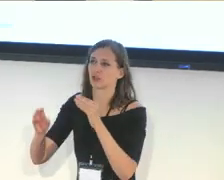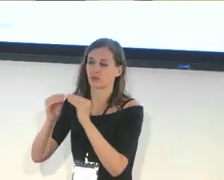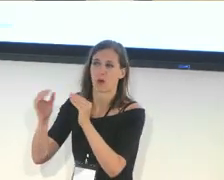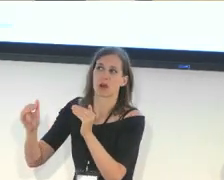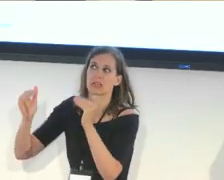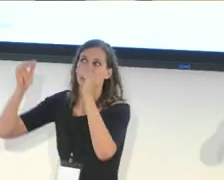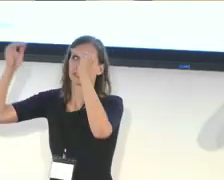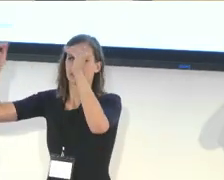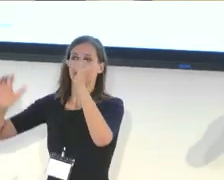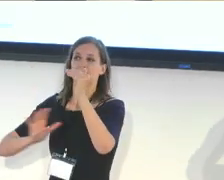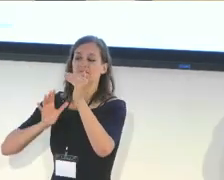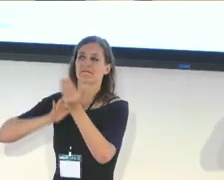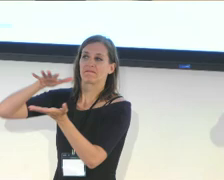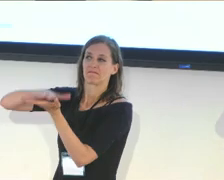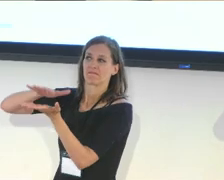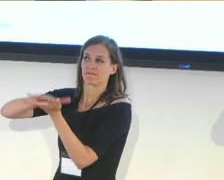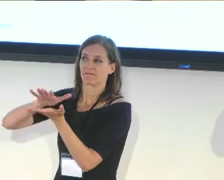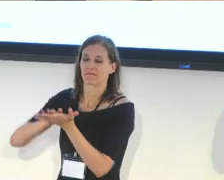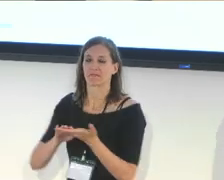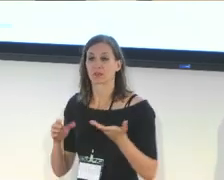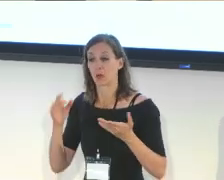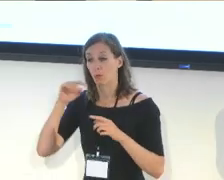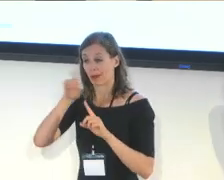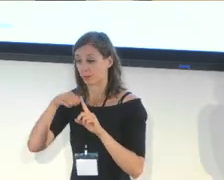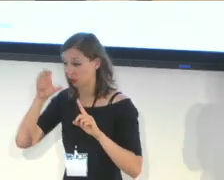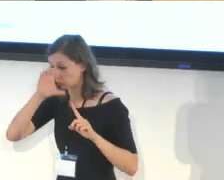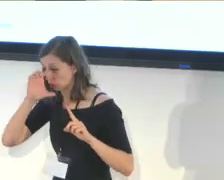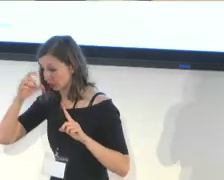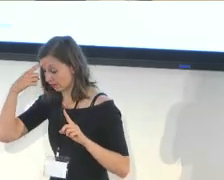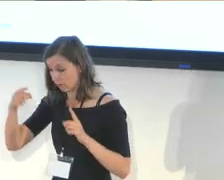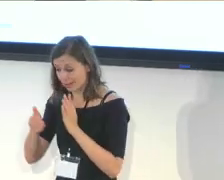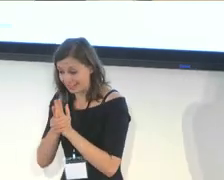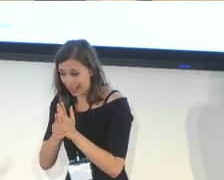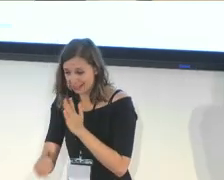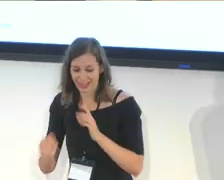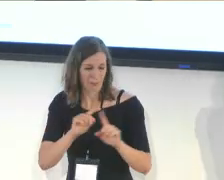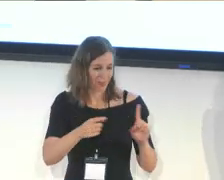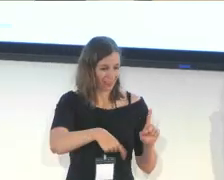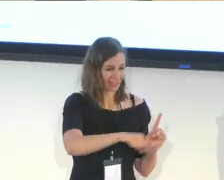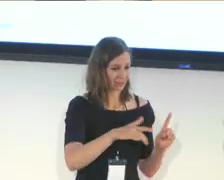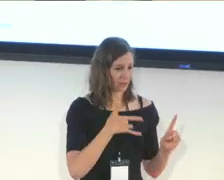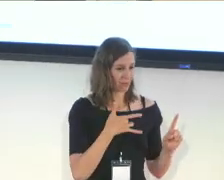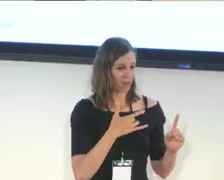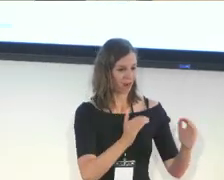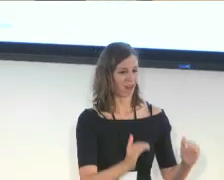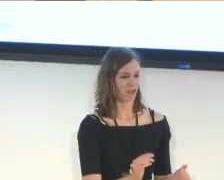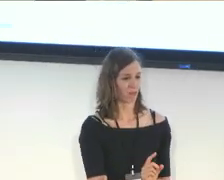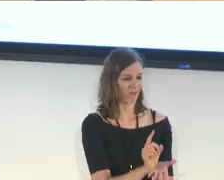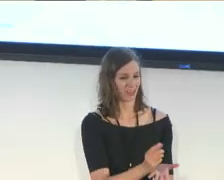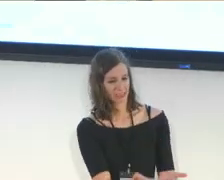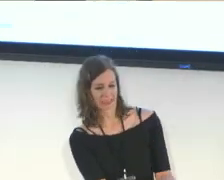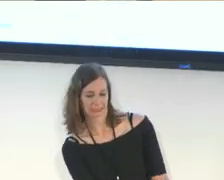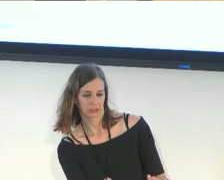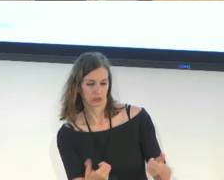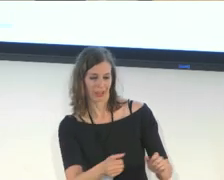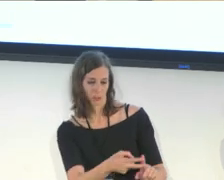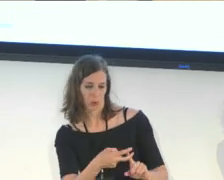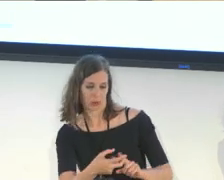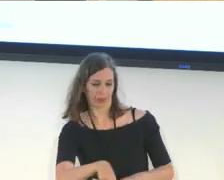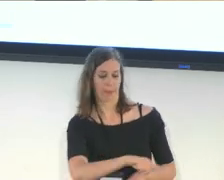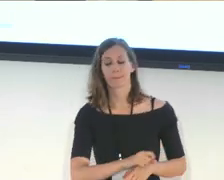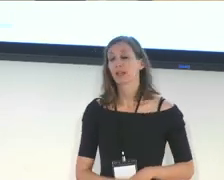searching for talent, but these young people can't get into it? So at the moment, I work as an independent consultant